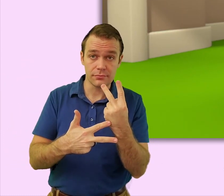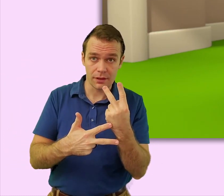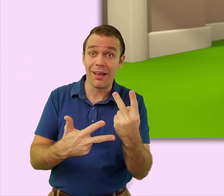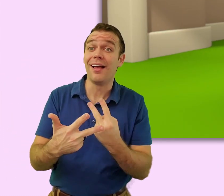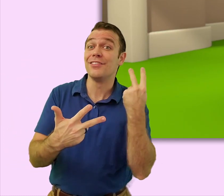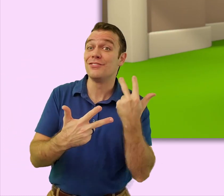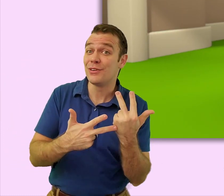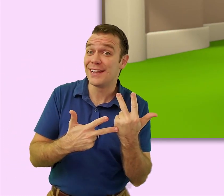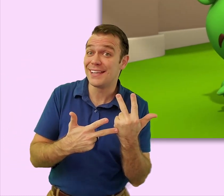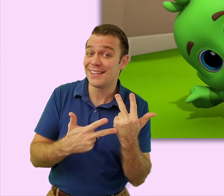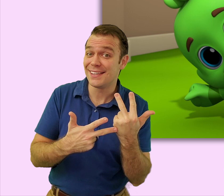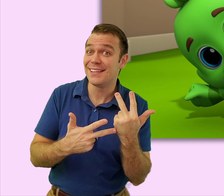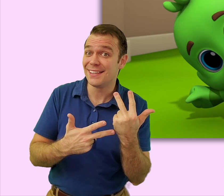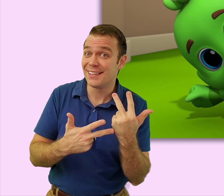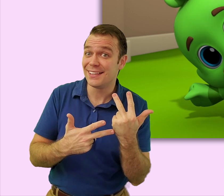2,